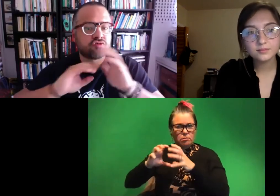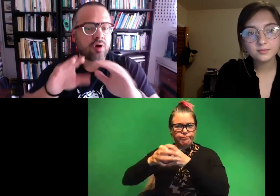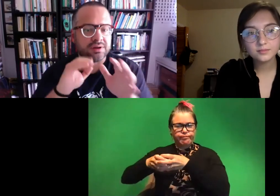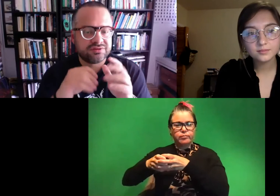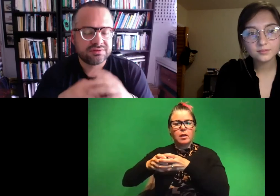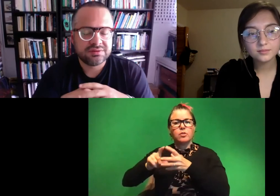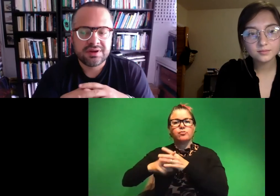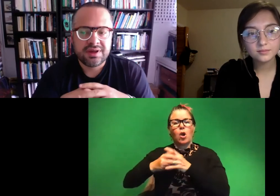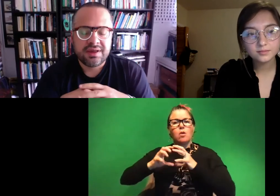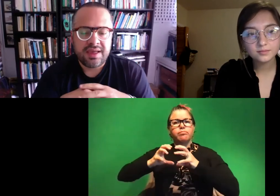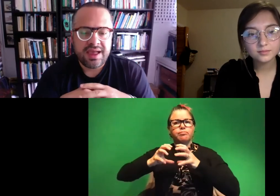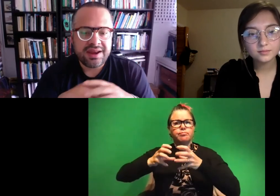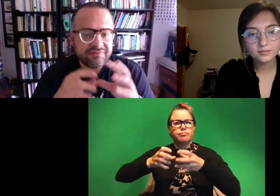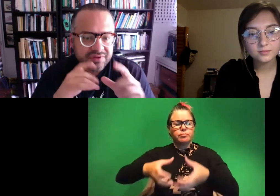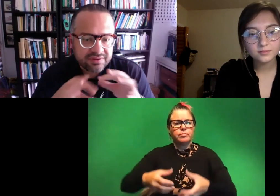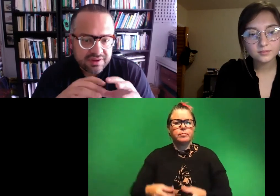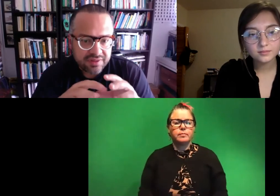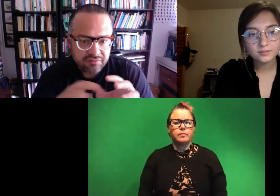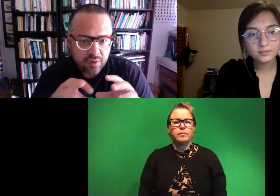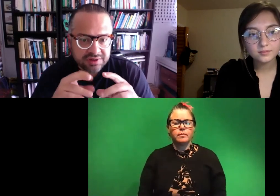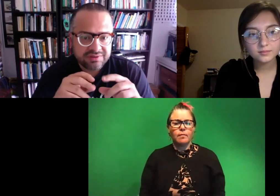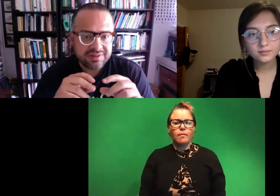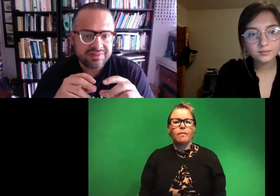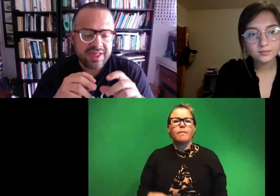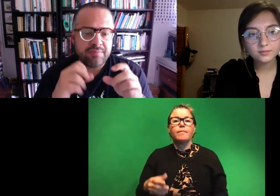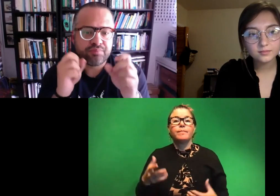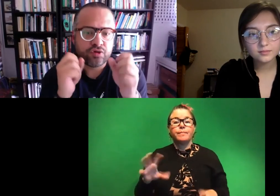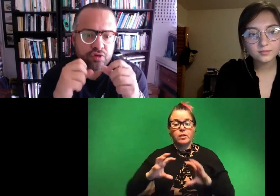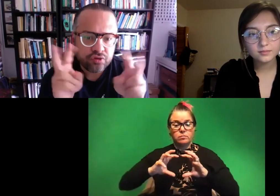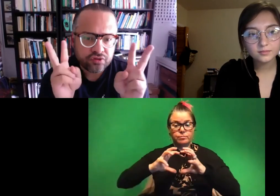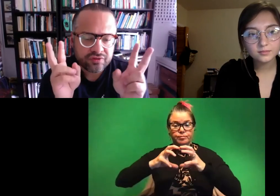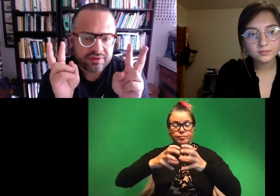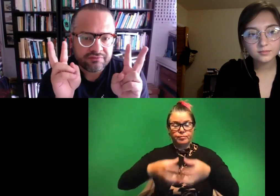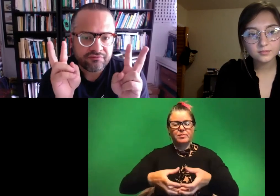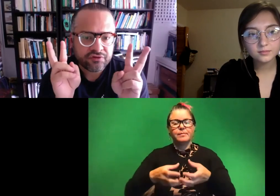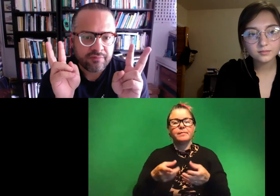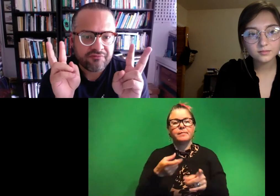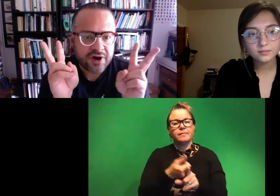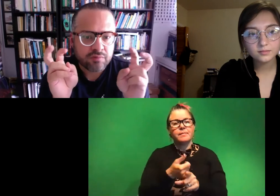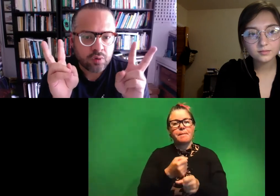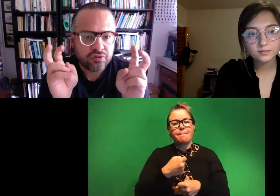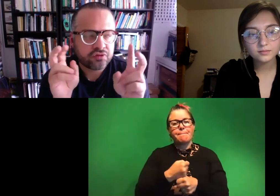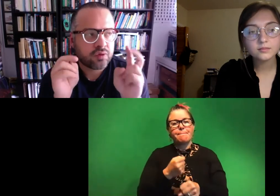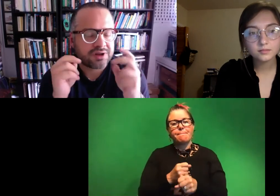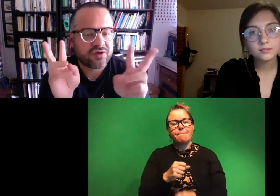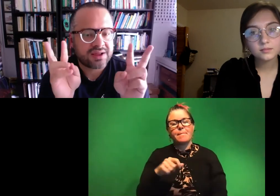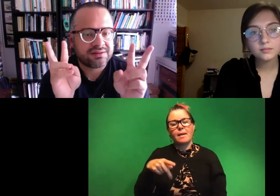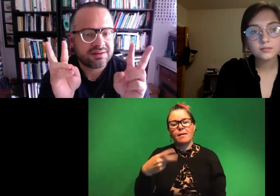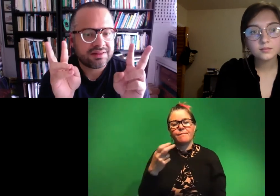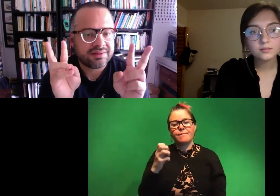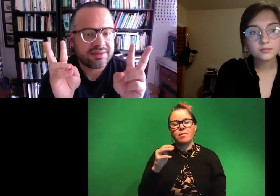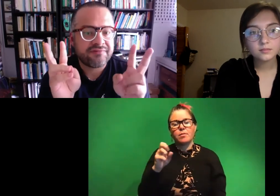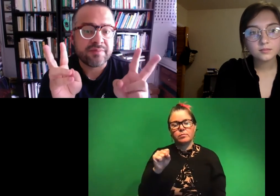to roll it. And after they roll it, they produce some pheromones to